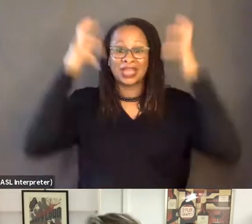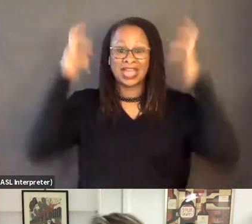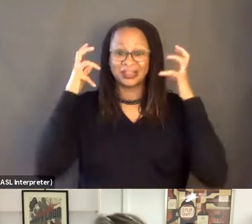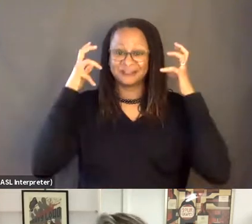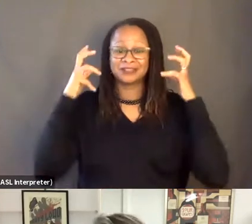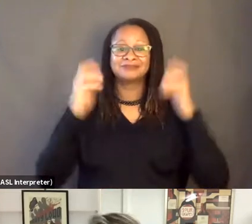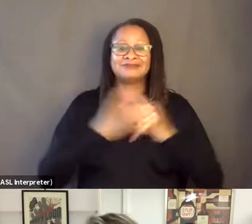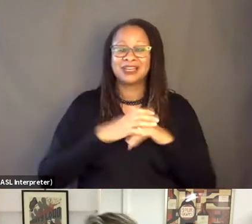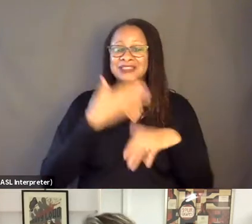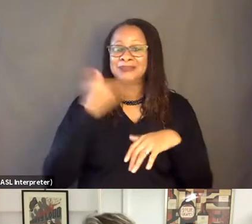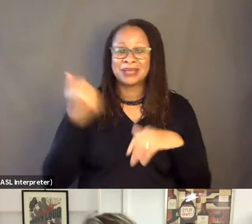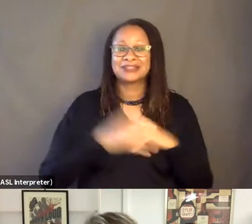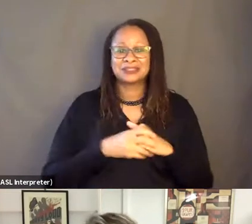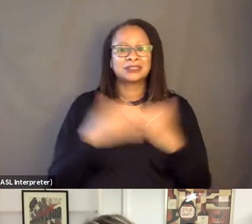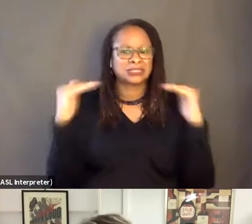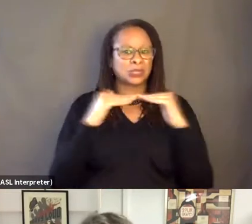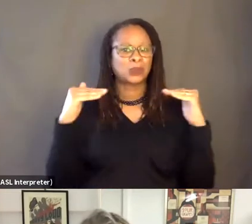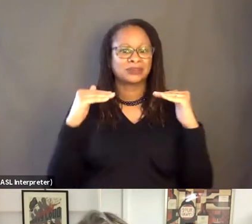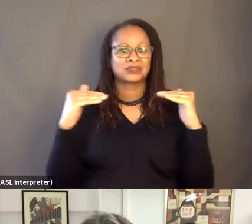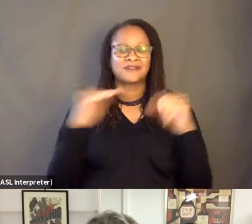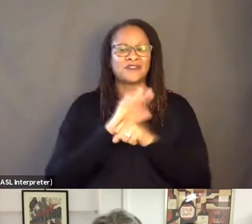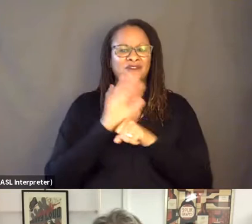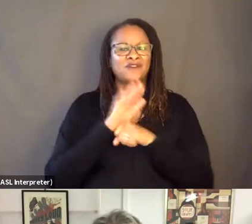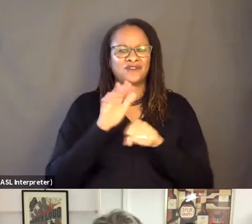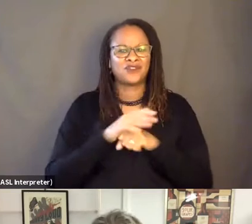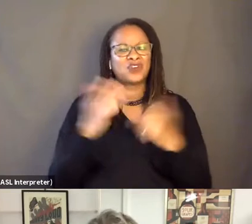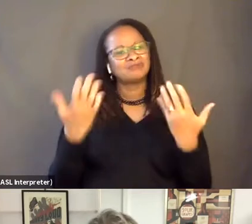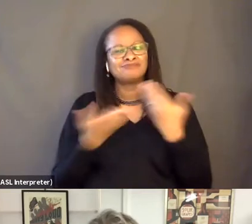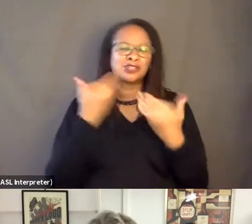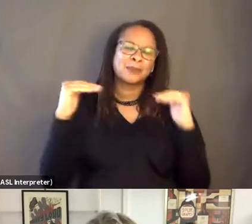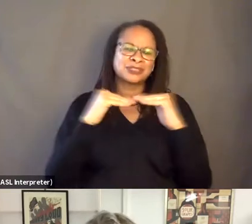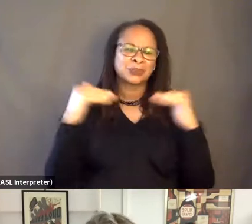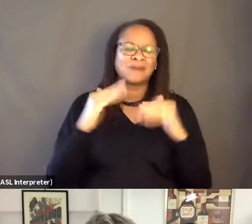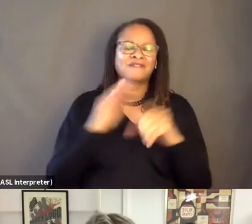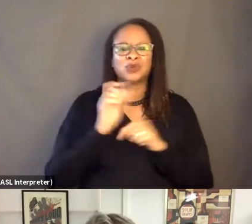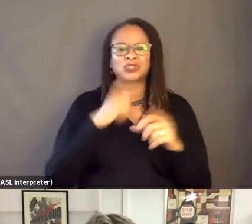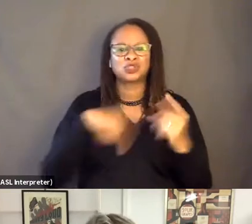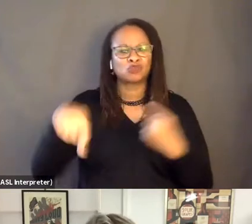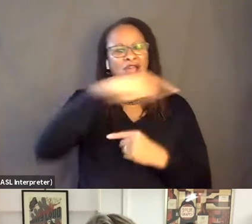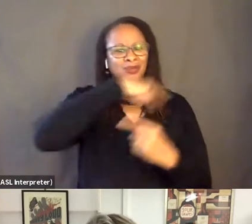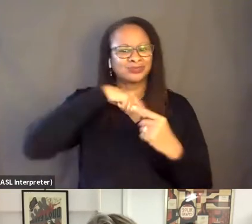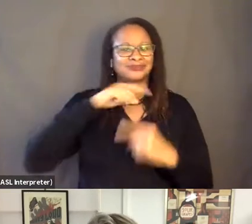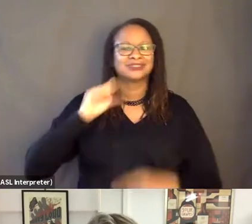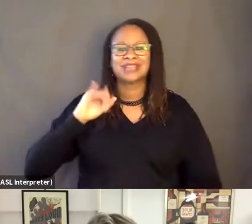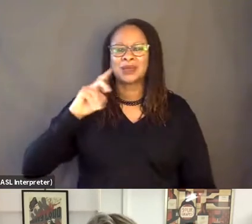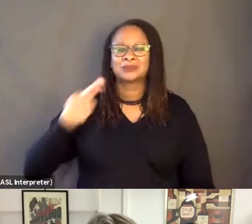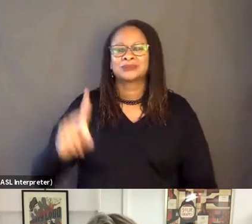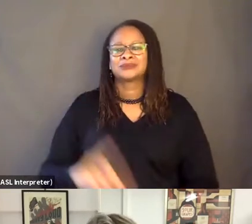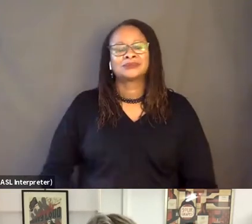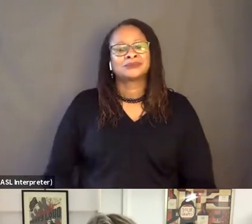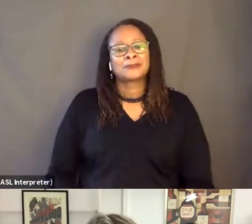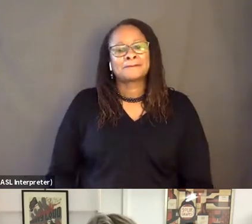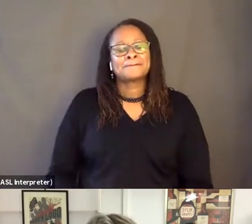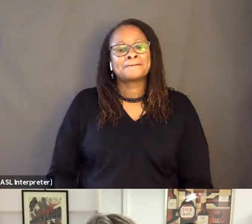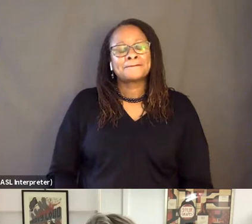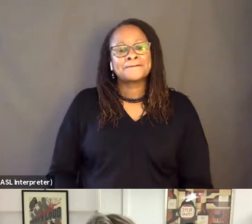equivalent to that, but not quite. It's full surroundness. Well, one of the things that I know